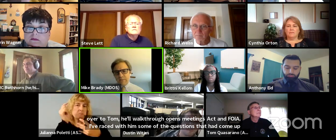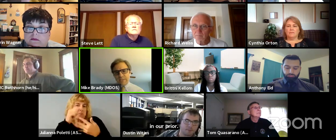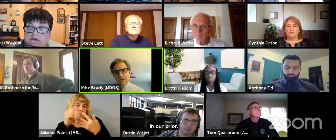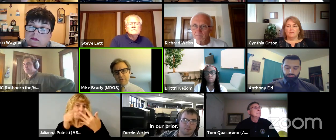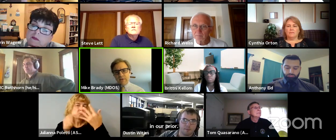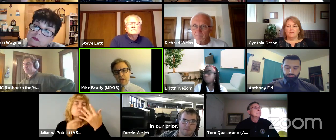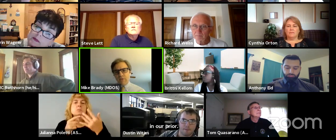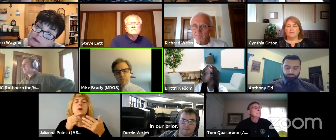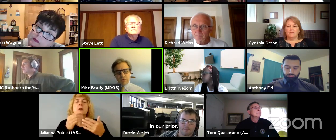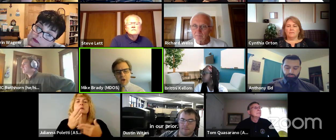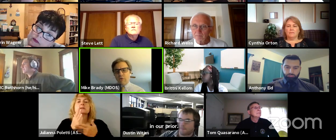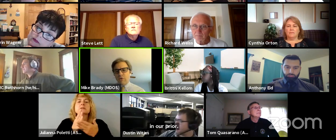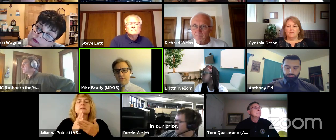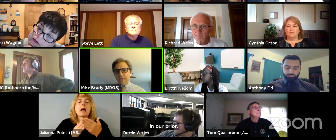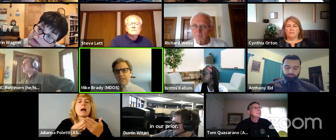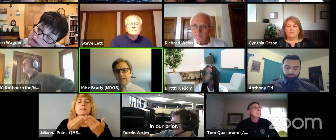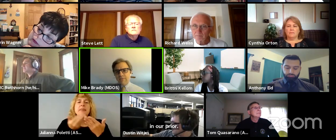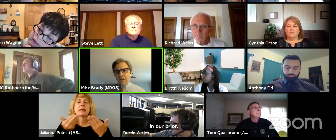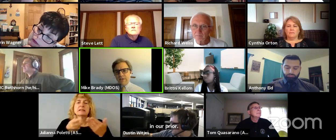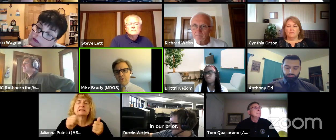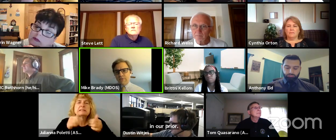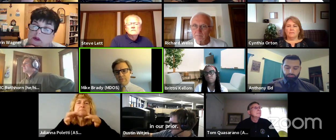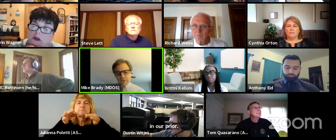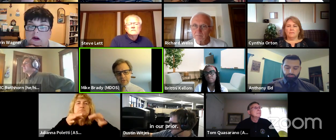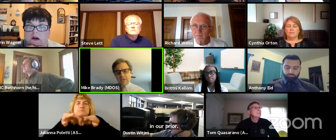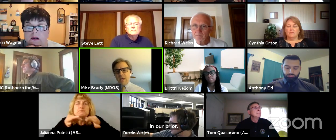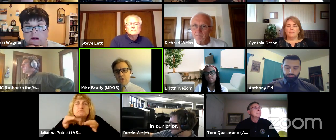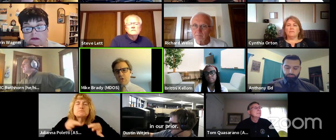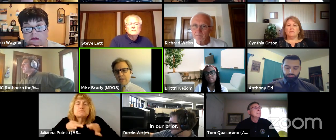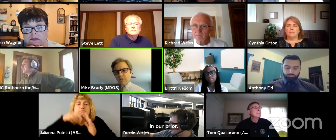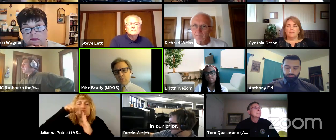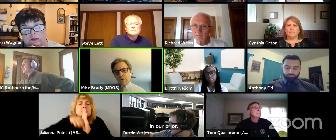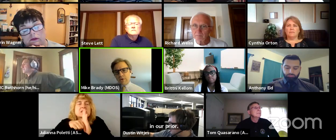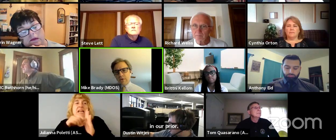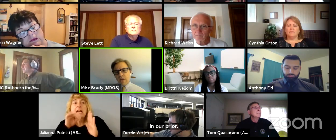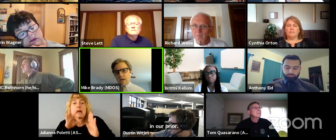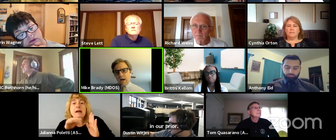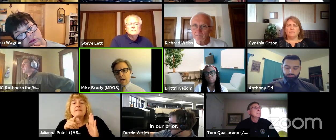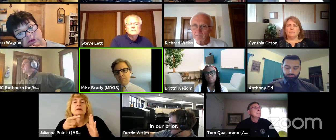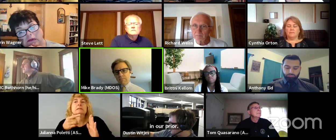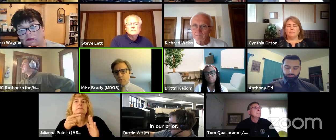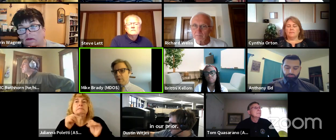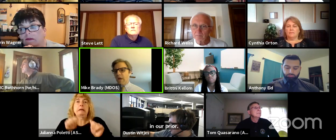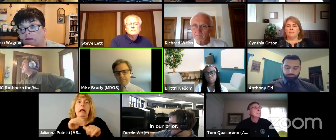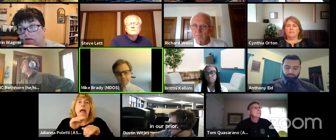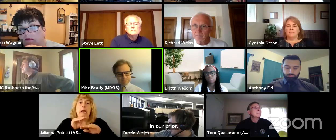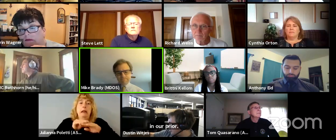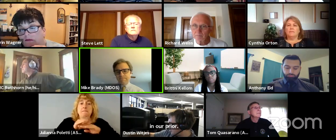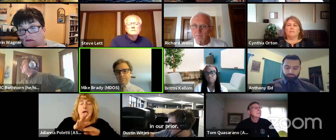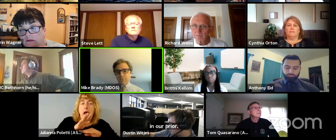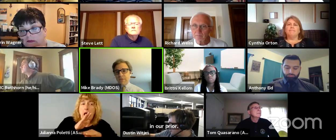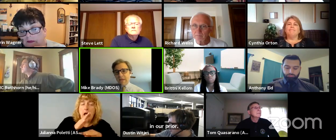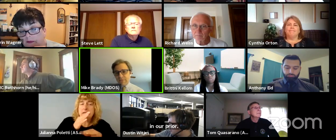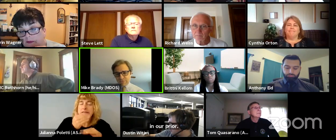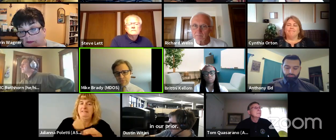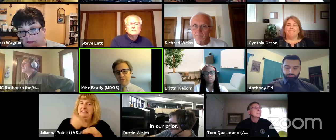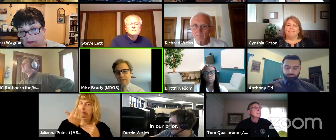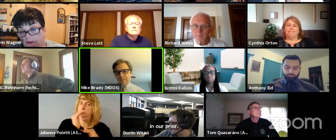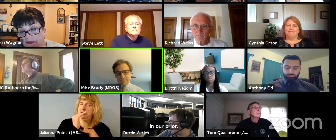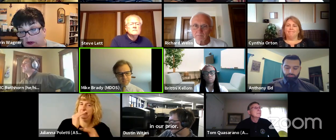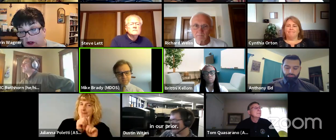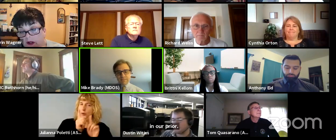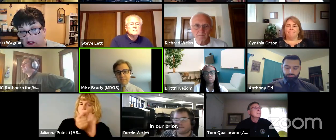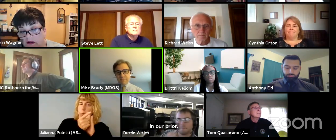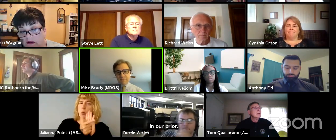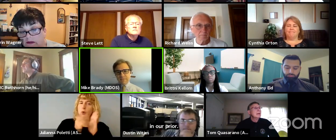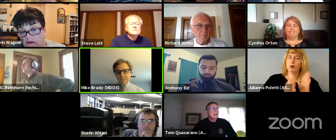that he can explain himself on how closely he can advise you officially, as a lawyer or not. With that, thank